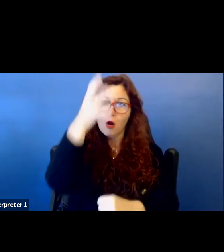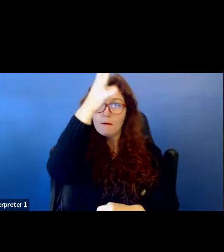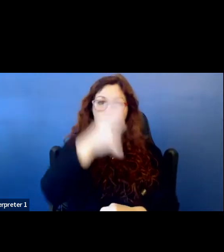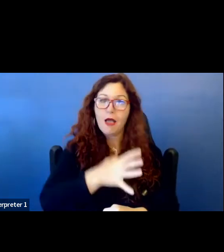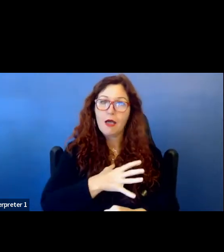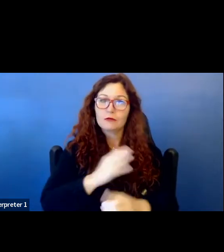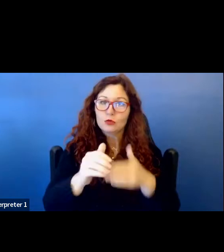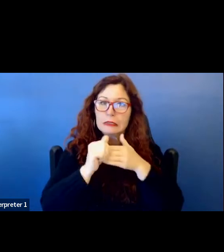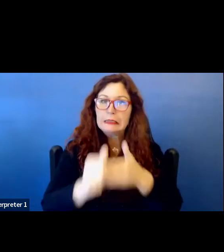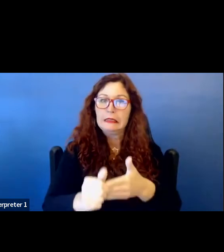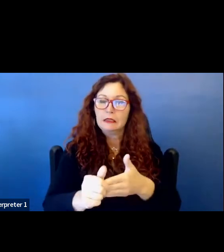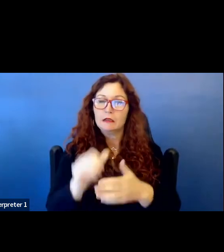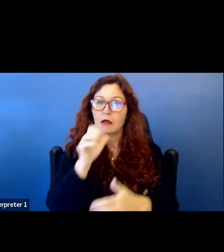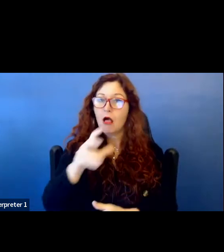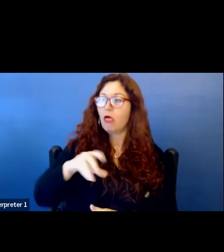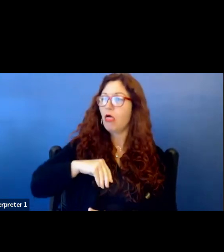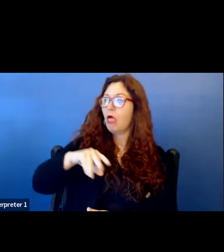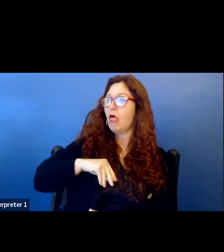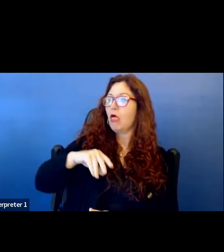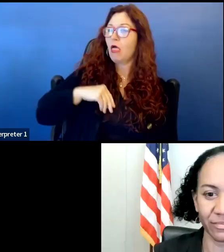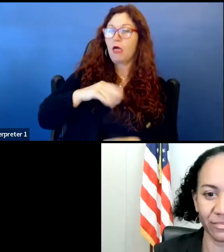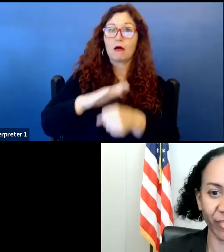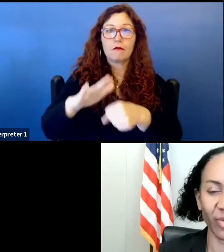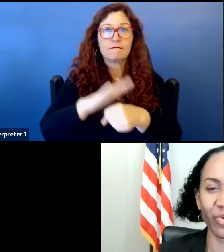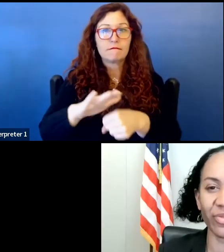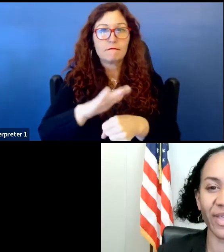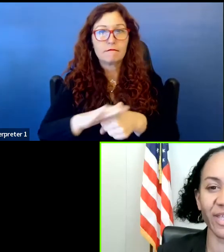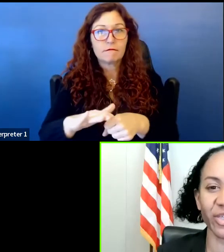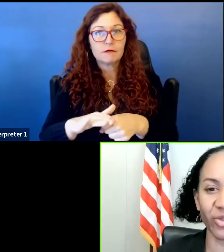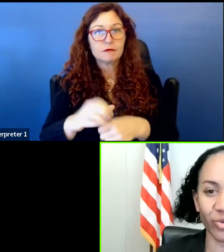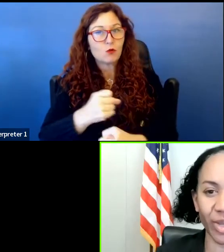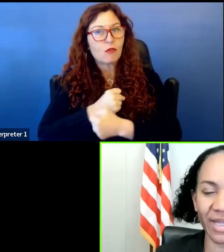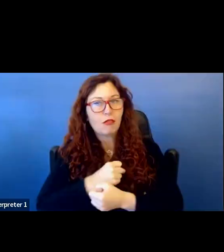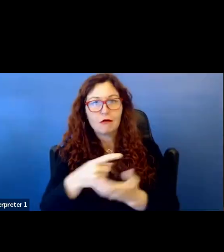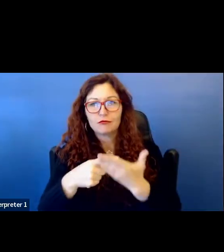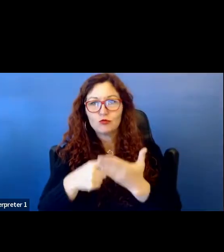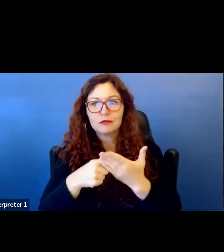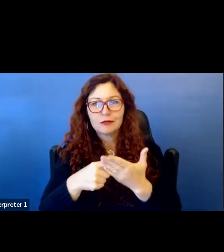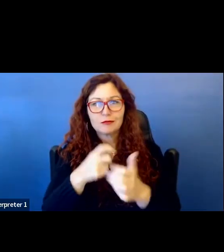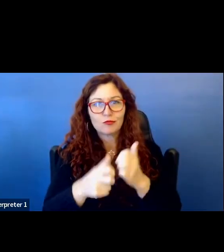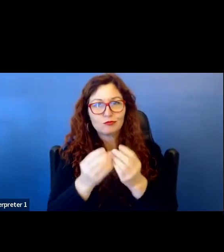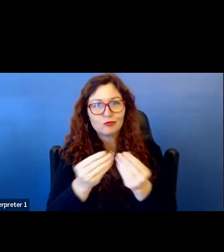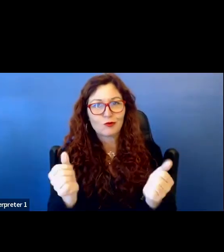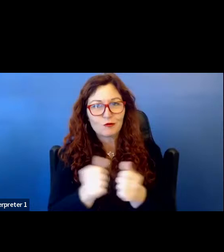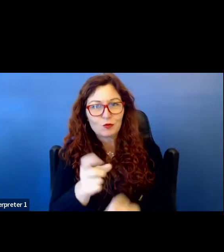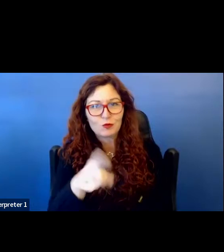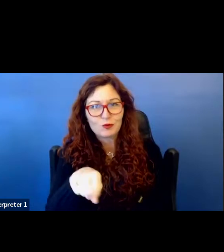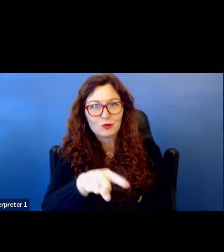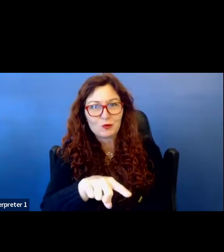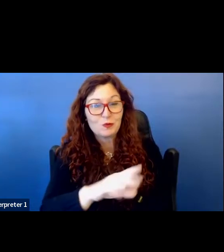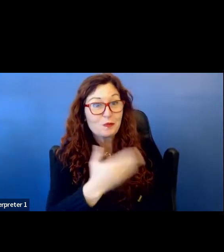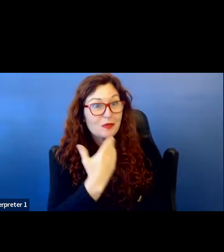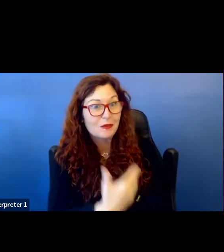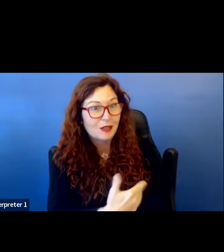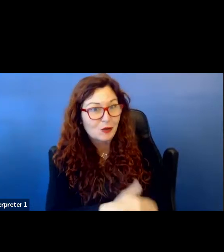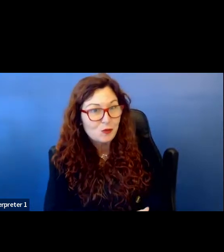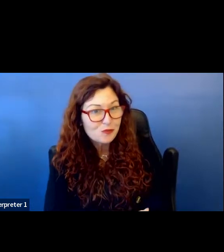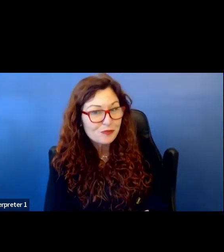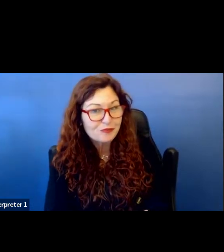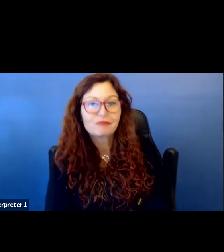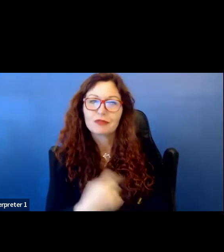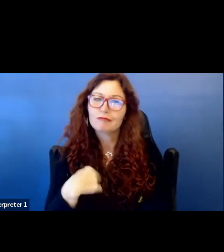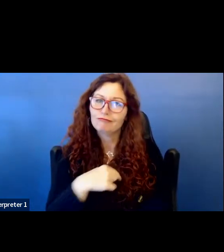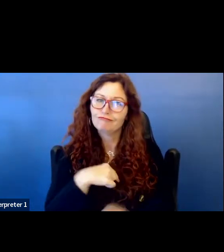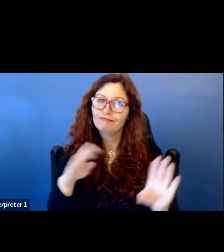today that'll be great thank you well thank you and we are definitely all about solutions and action